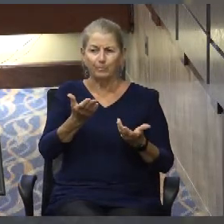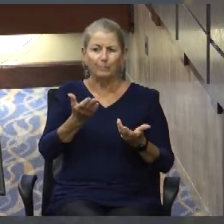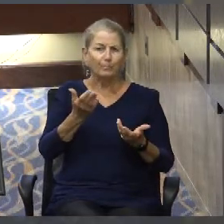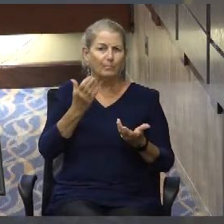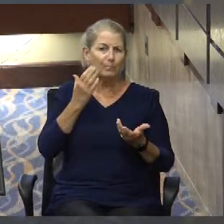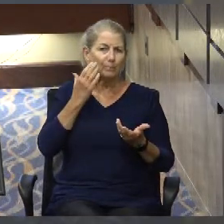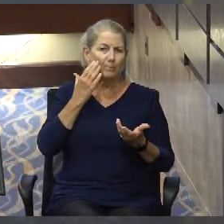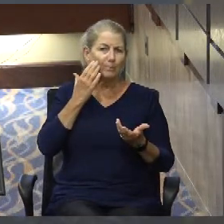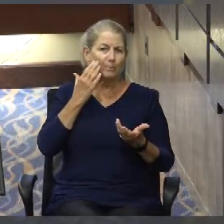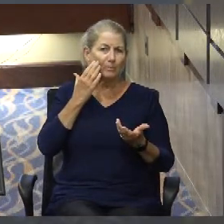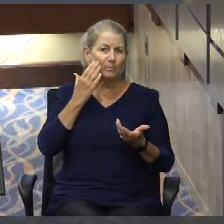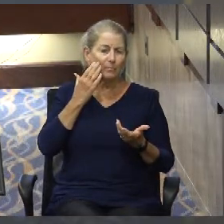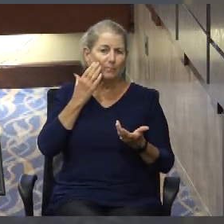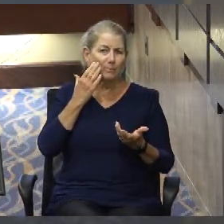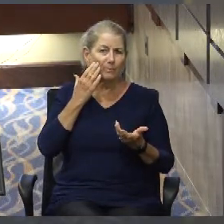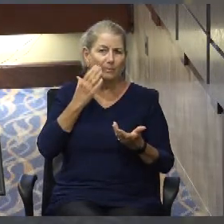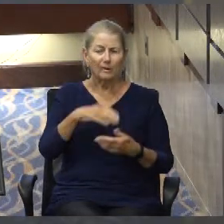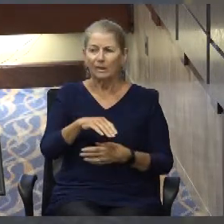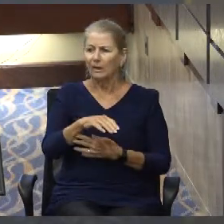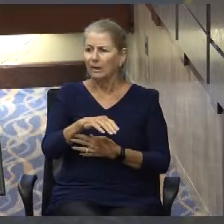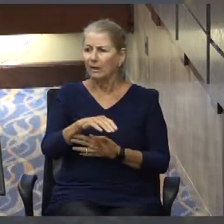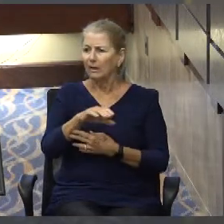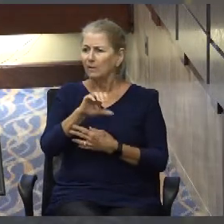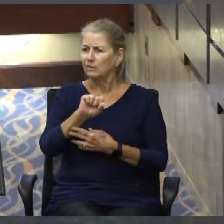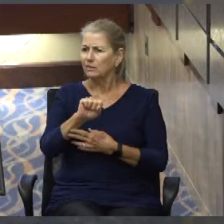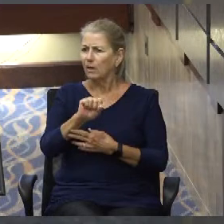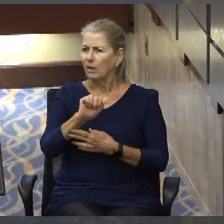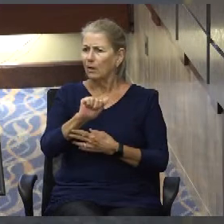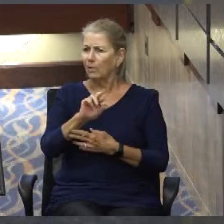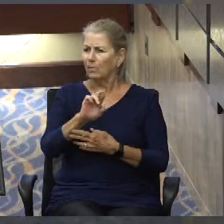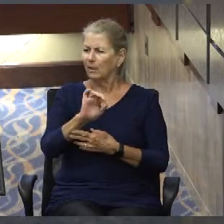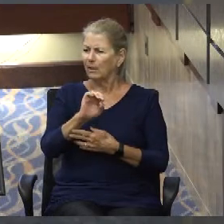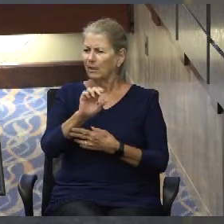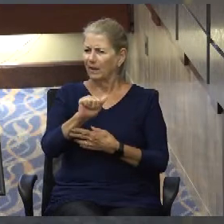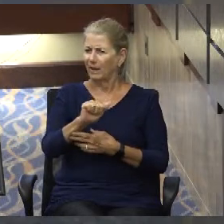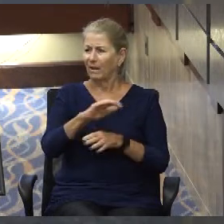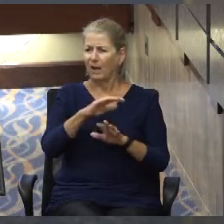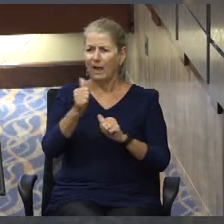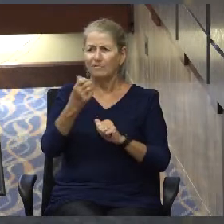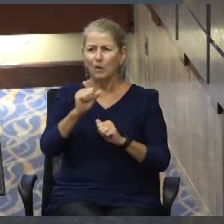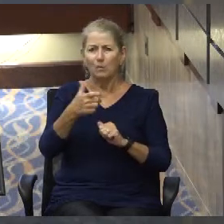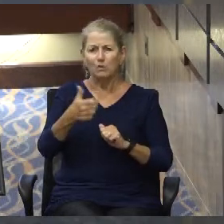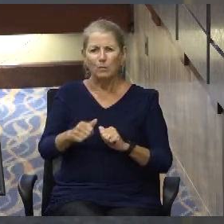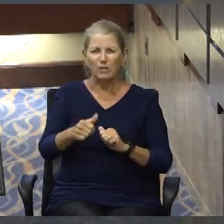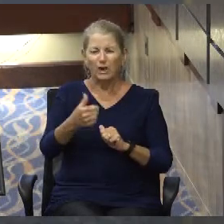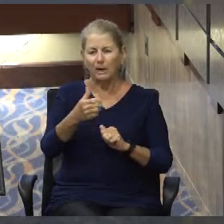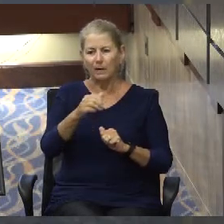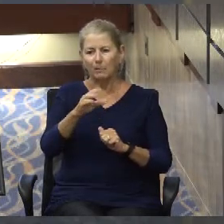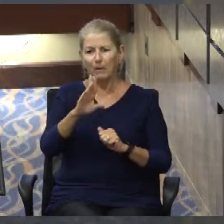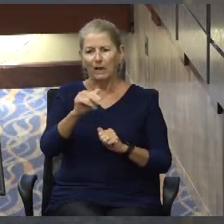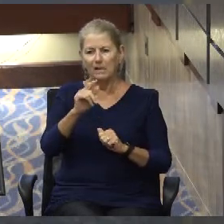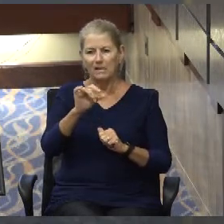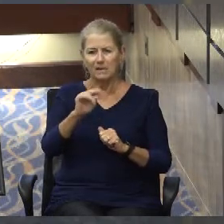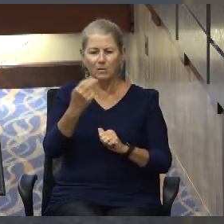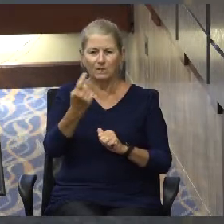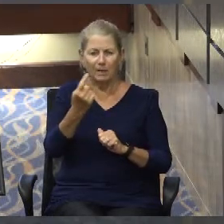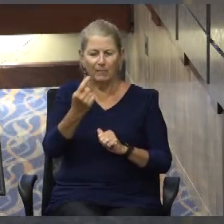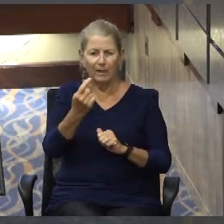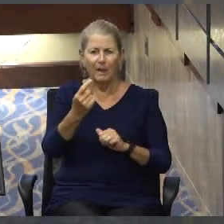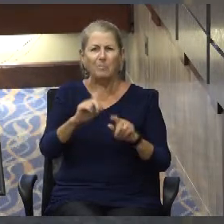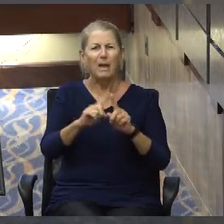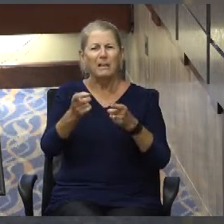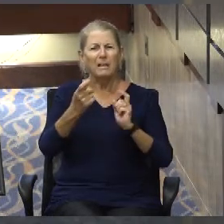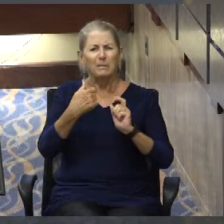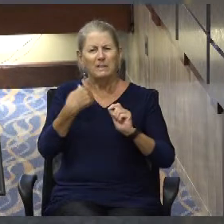Serena left so I can volunteer her little squishy buses. But I mean, something, give me something for my